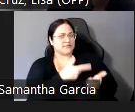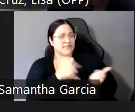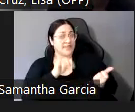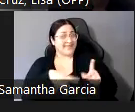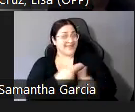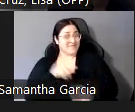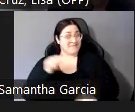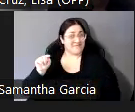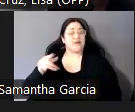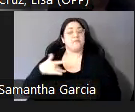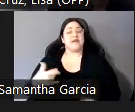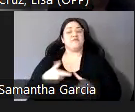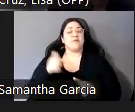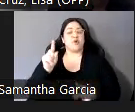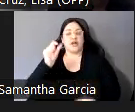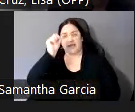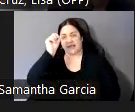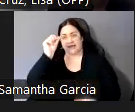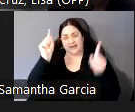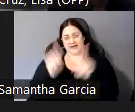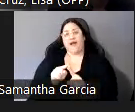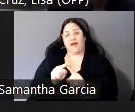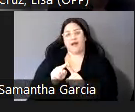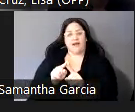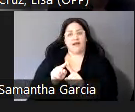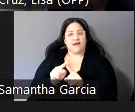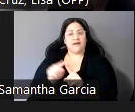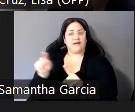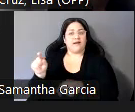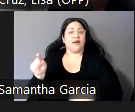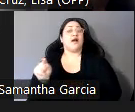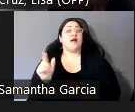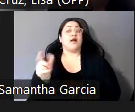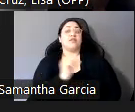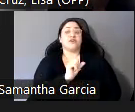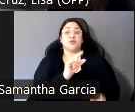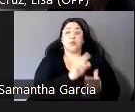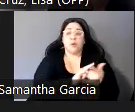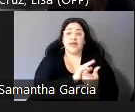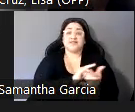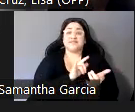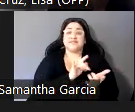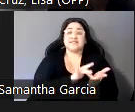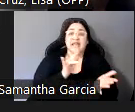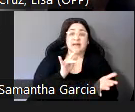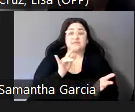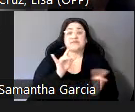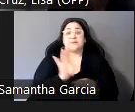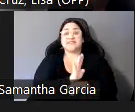of our romance frauds and business email compromise originate out of West Africa. So they're